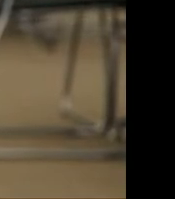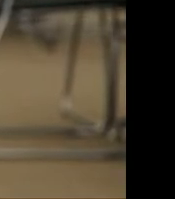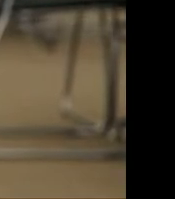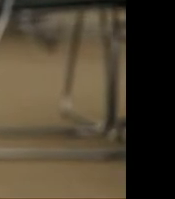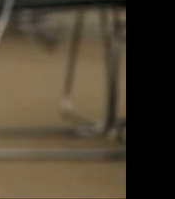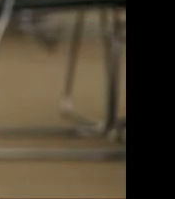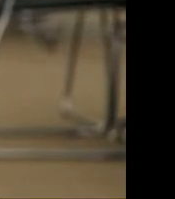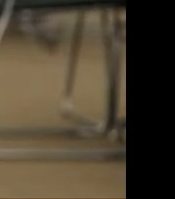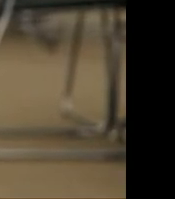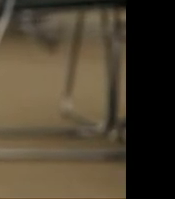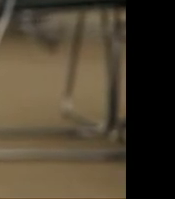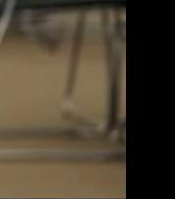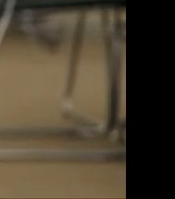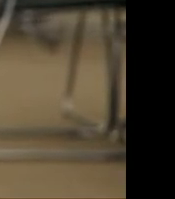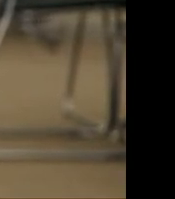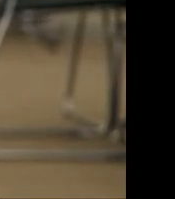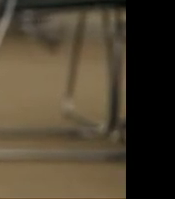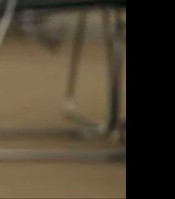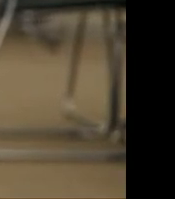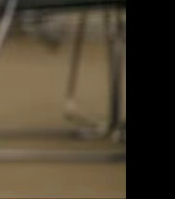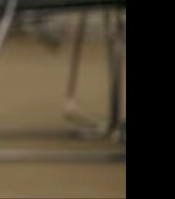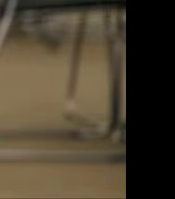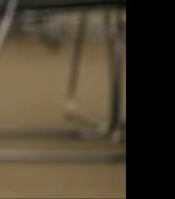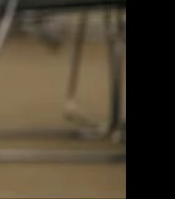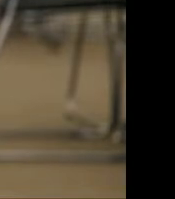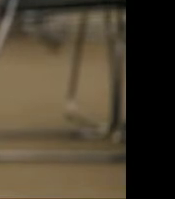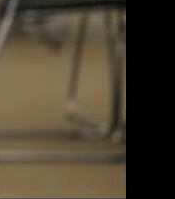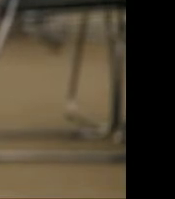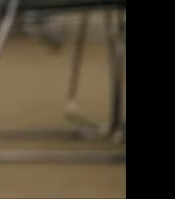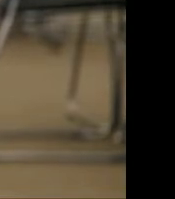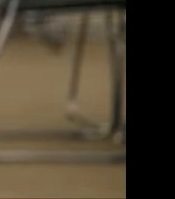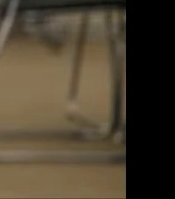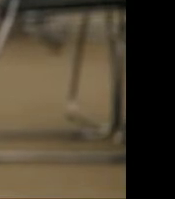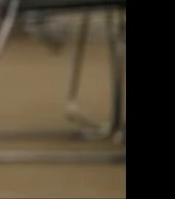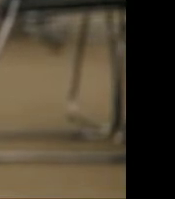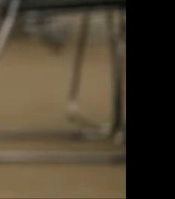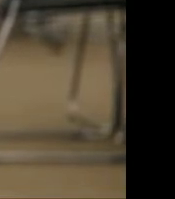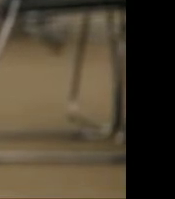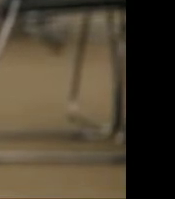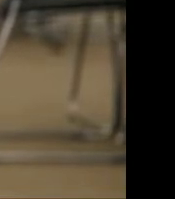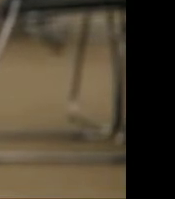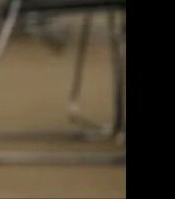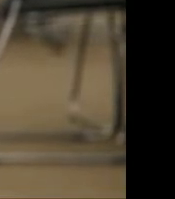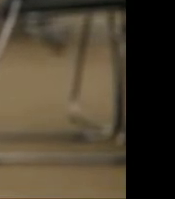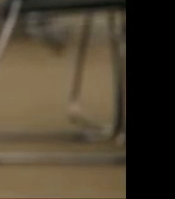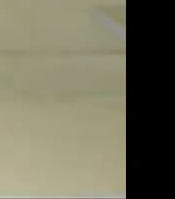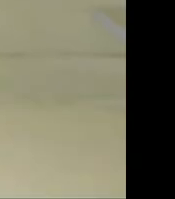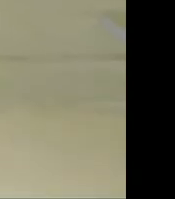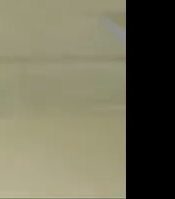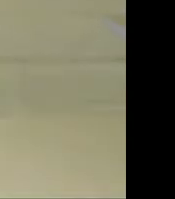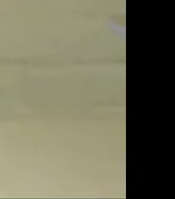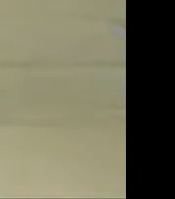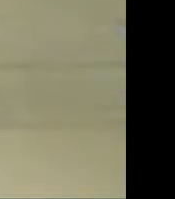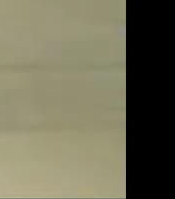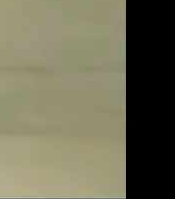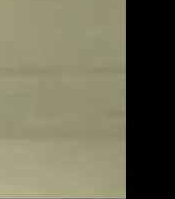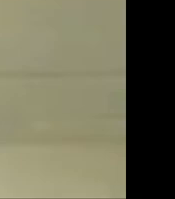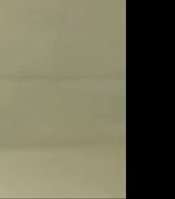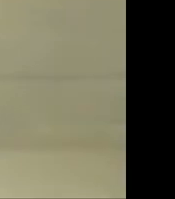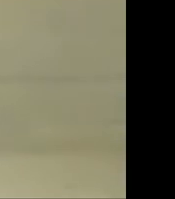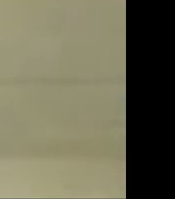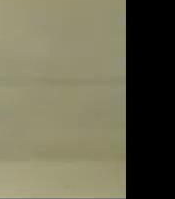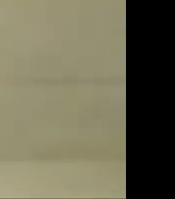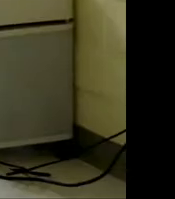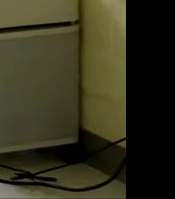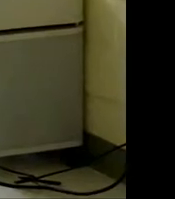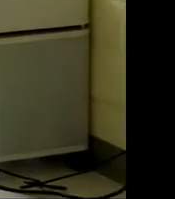that year, I began my college journey from the comfort of my childhood bedroom. I took Zoom classes in the same place my childhood art lined the walls. Among other classes, I